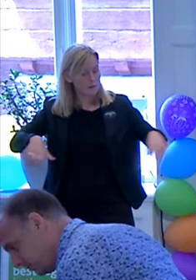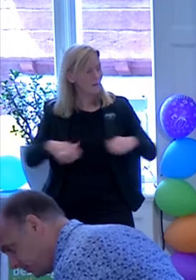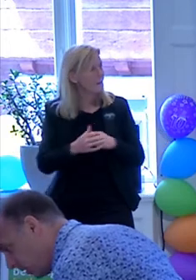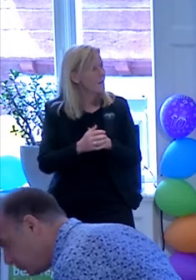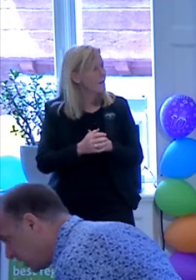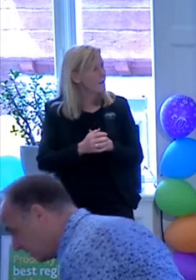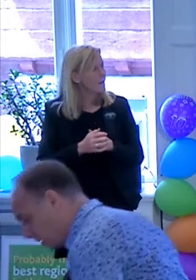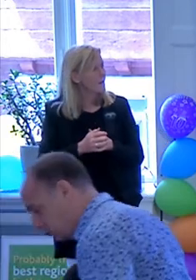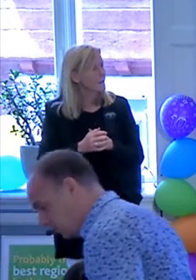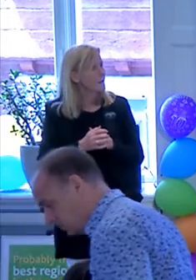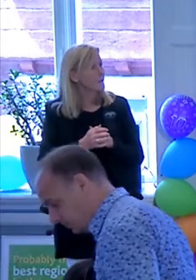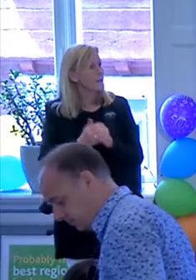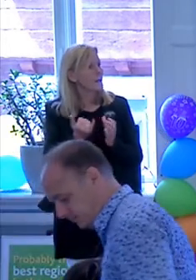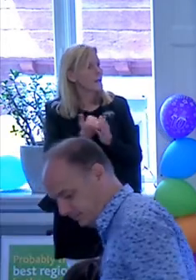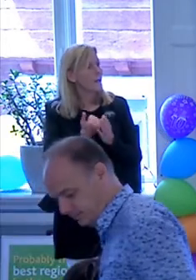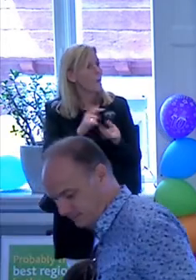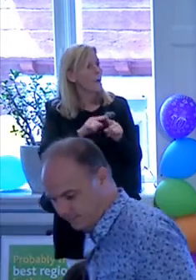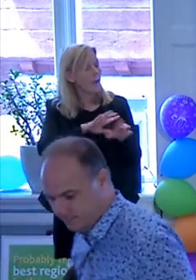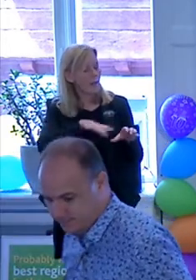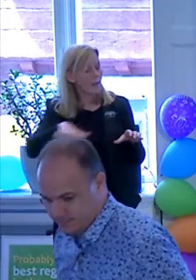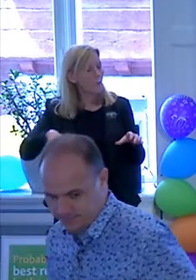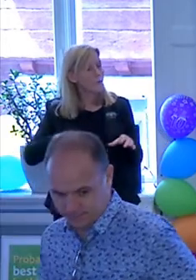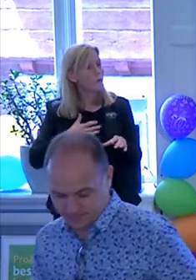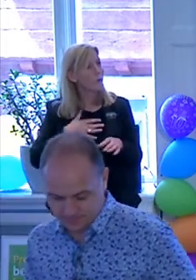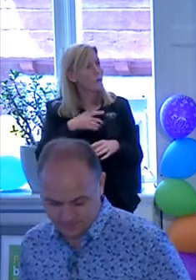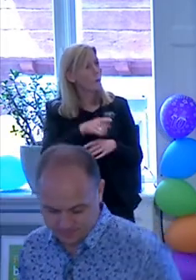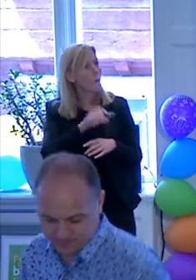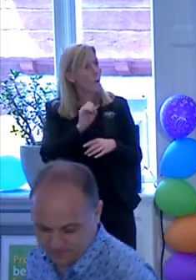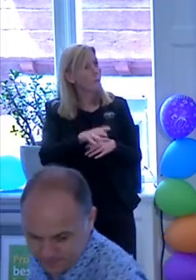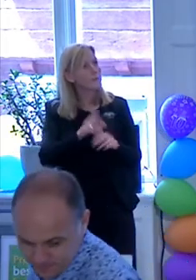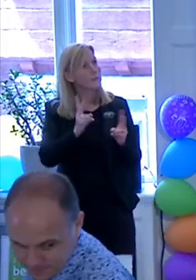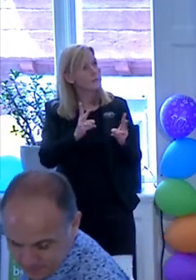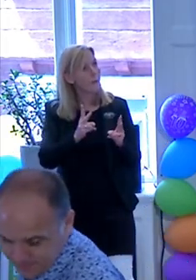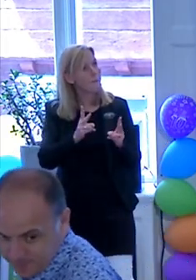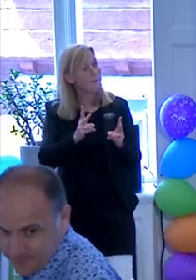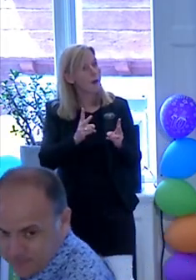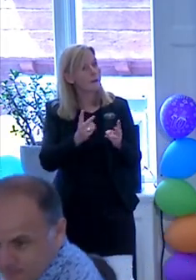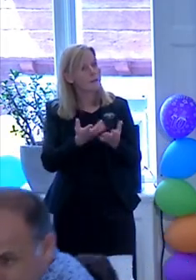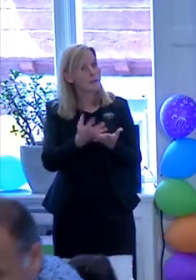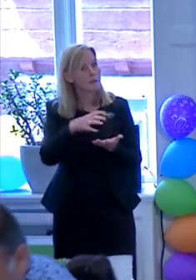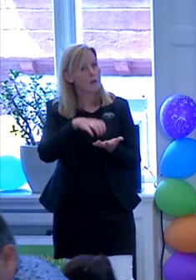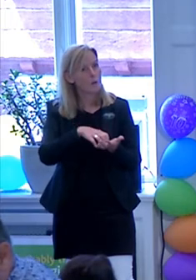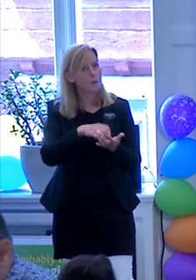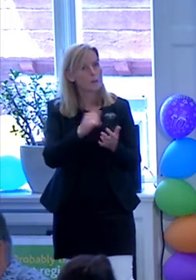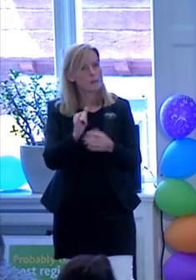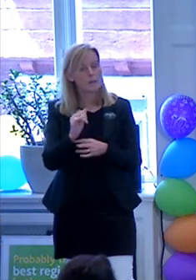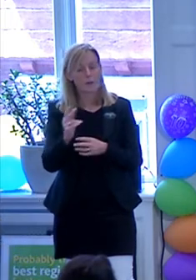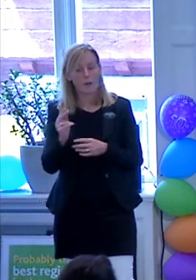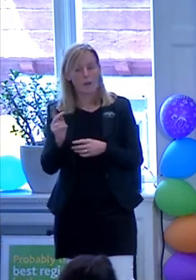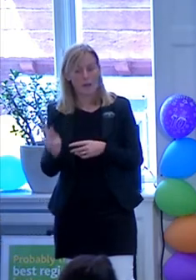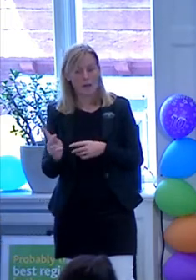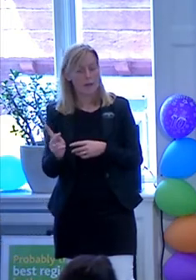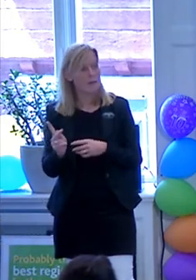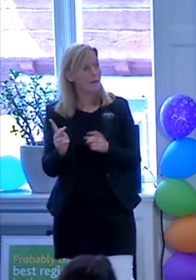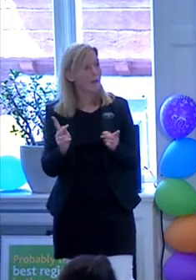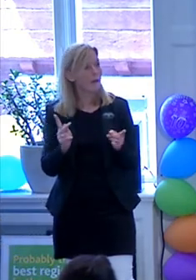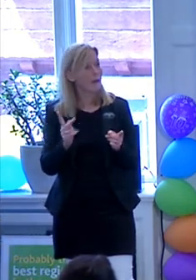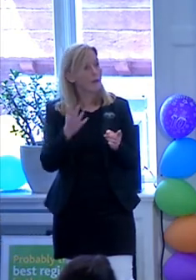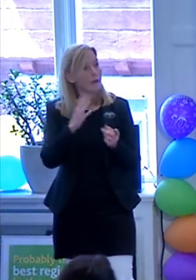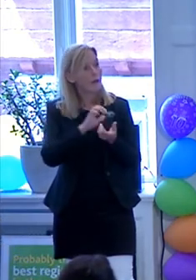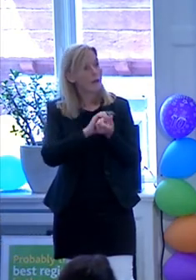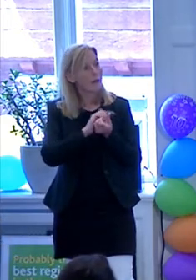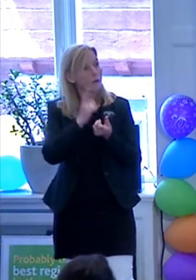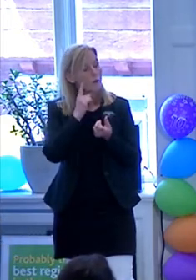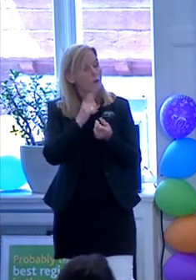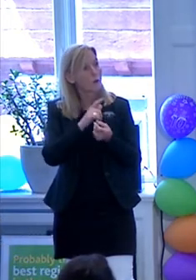systems development by the regions, would you see that if you had the same setup in the UK, would the transition or the work